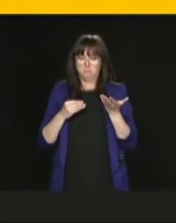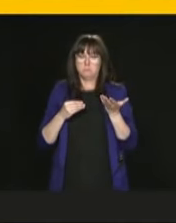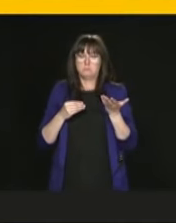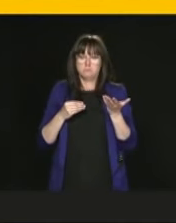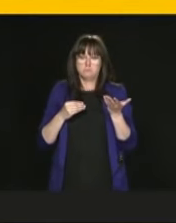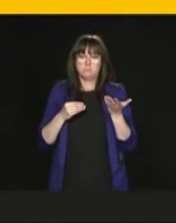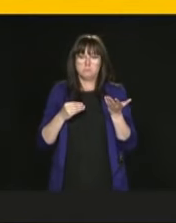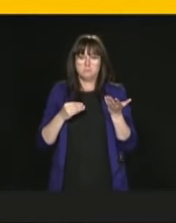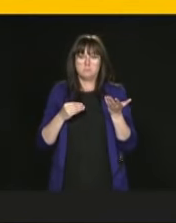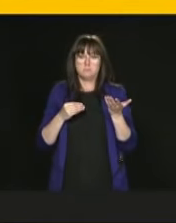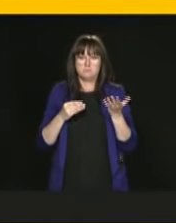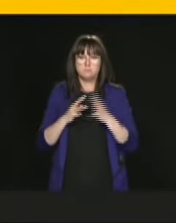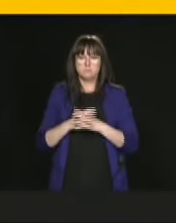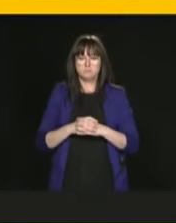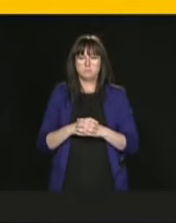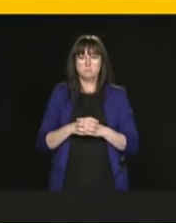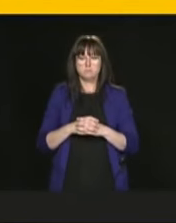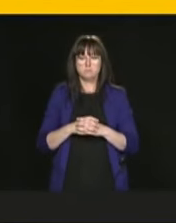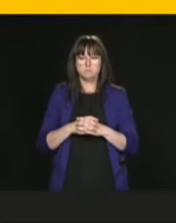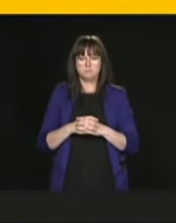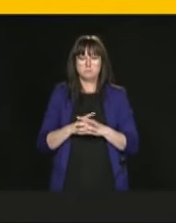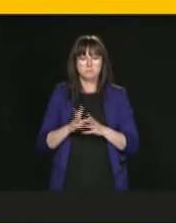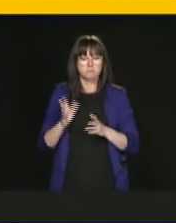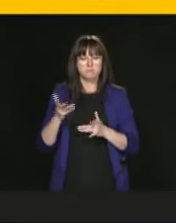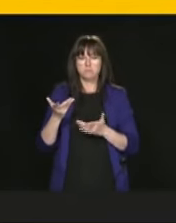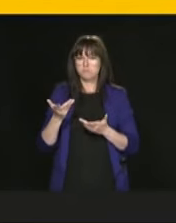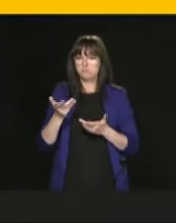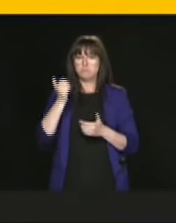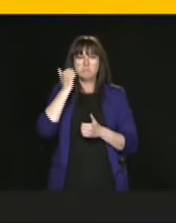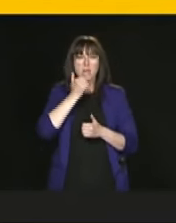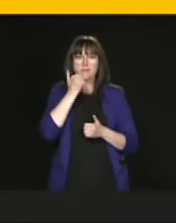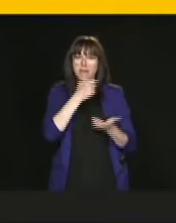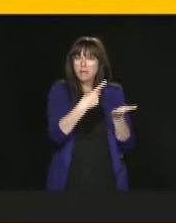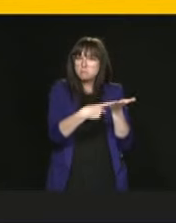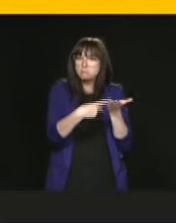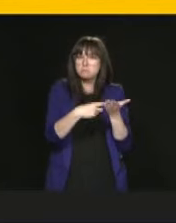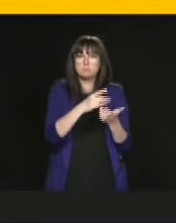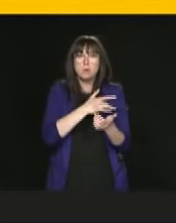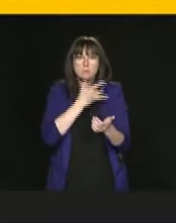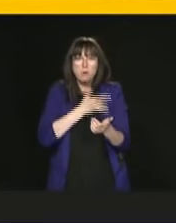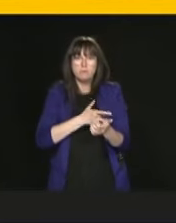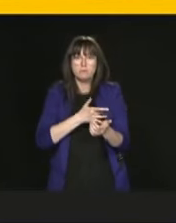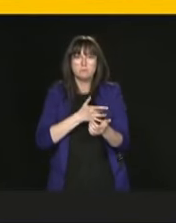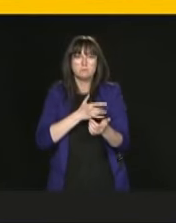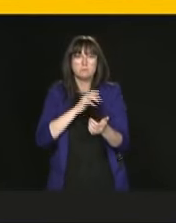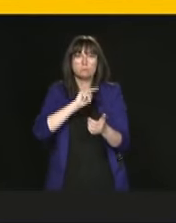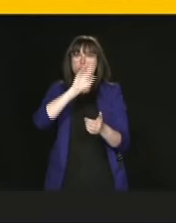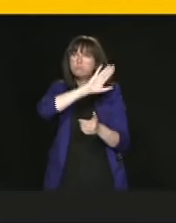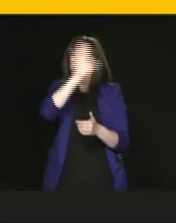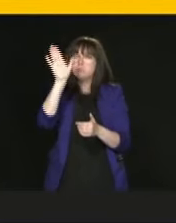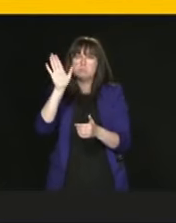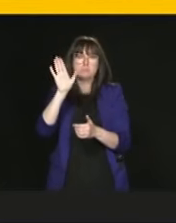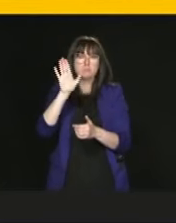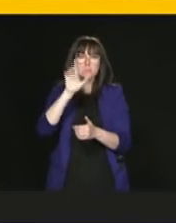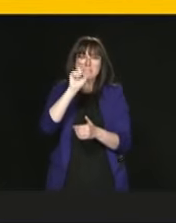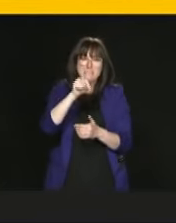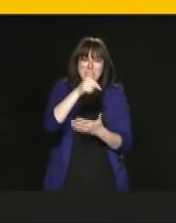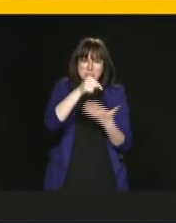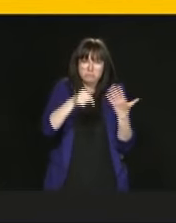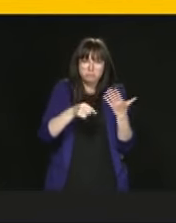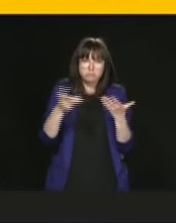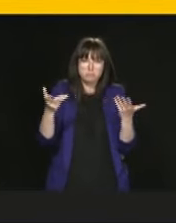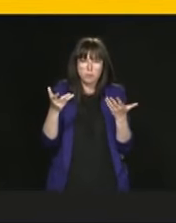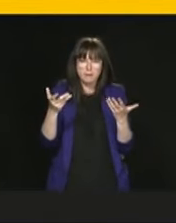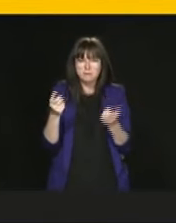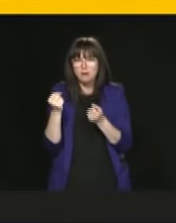linkages with all provinces and territories as to what the requirements are. And I do know that there's a sort of distribution